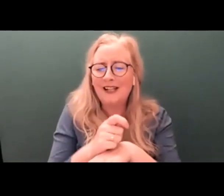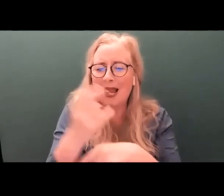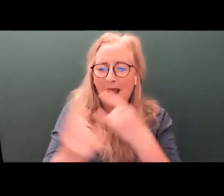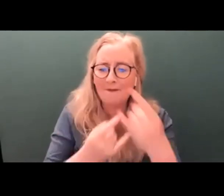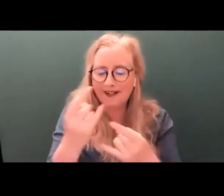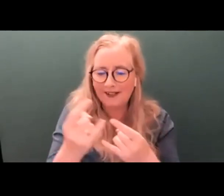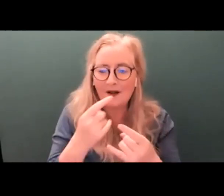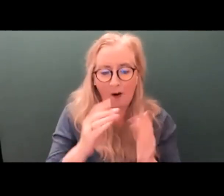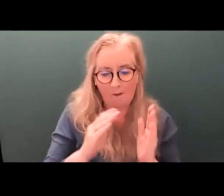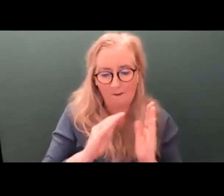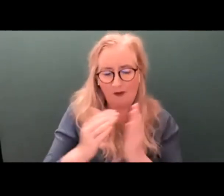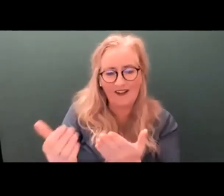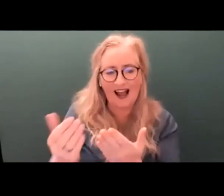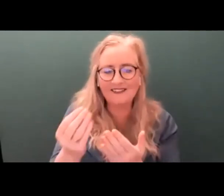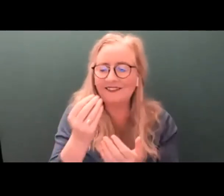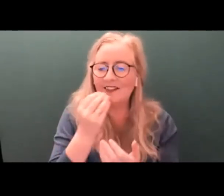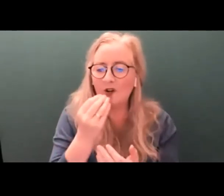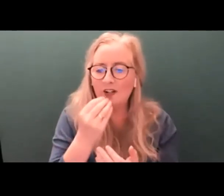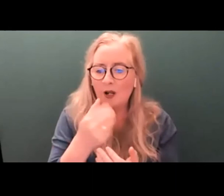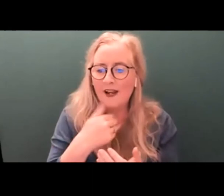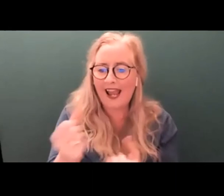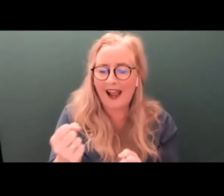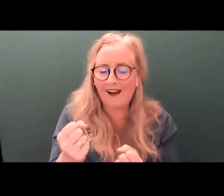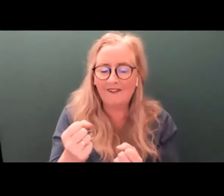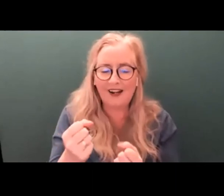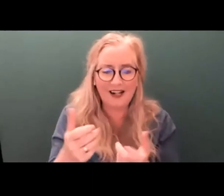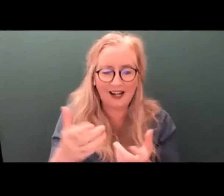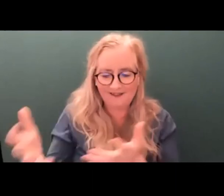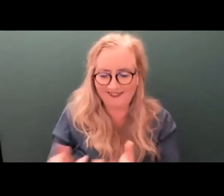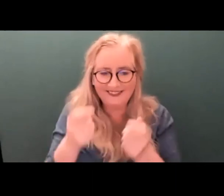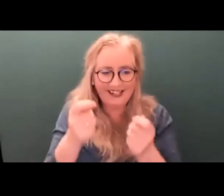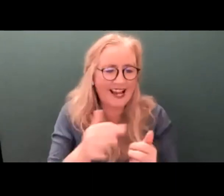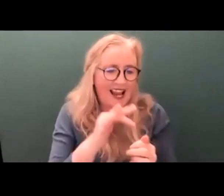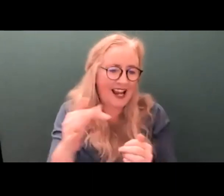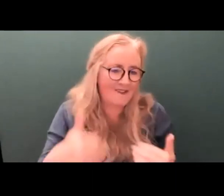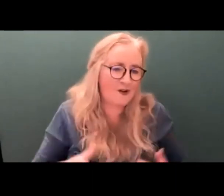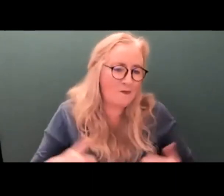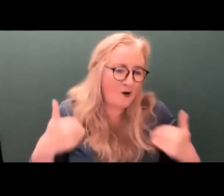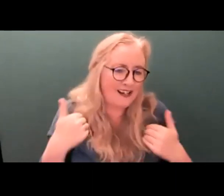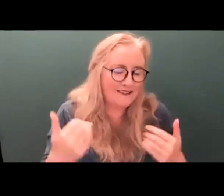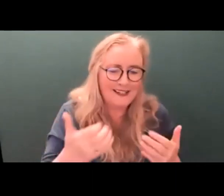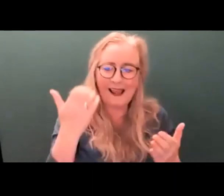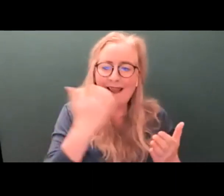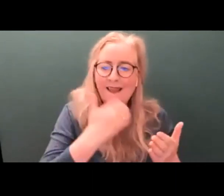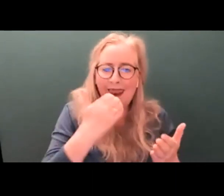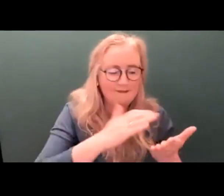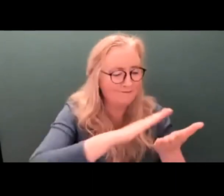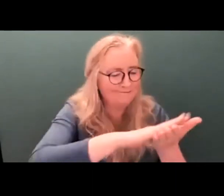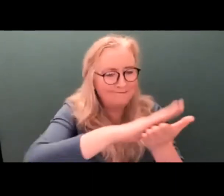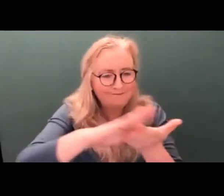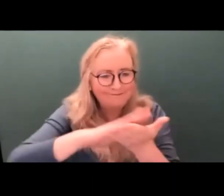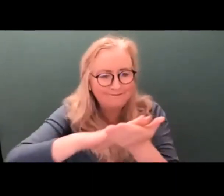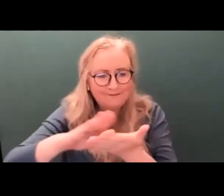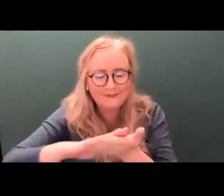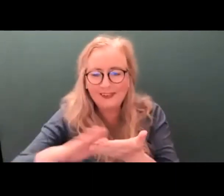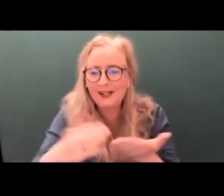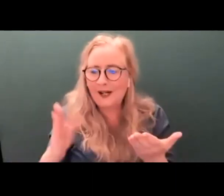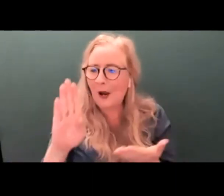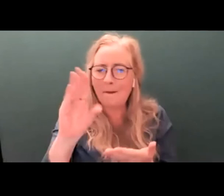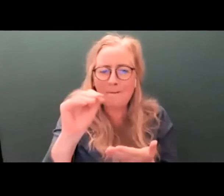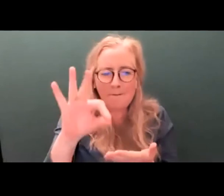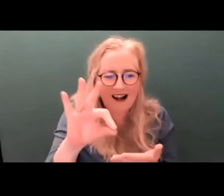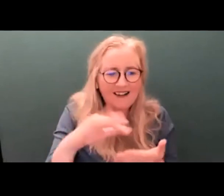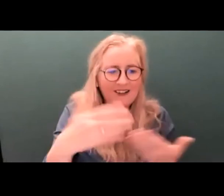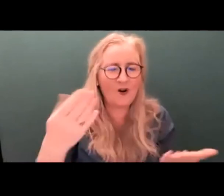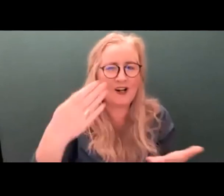food. We would have a chow down after a morning session clearing rhododendron, maybe out on Abbey Leaks Bog or the